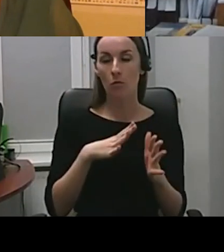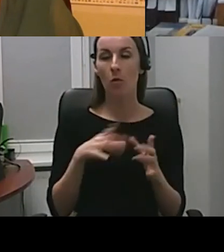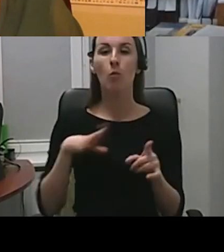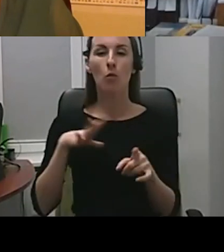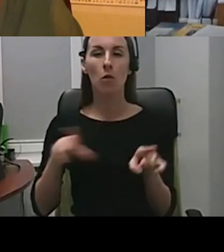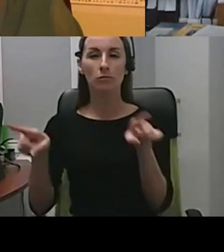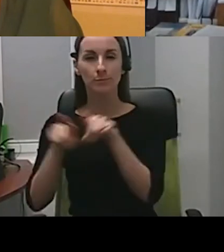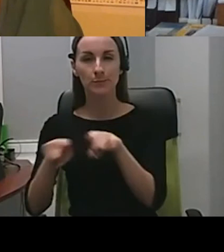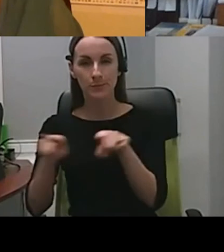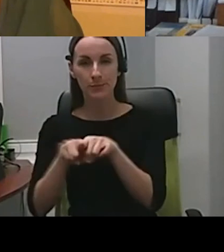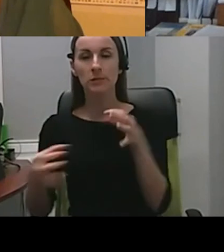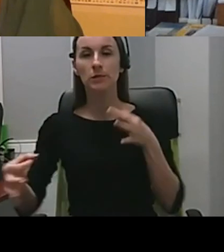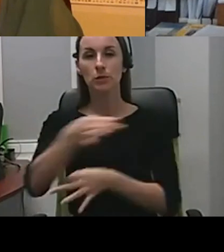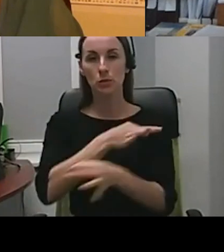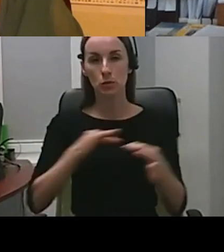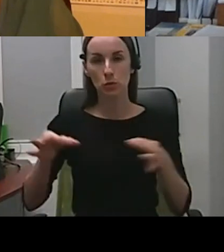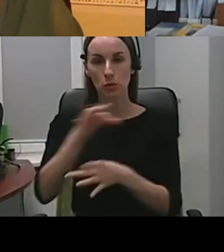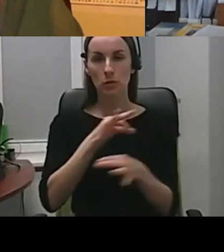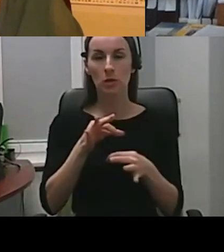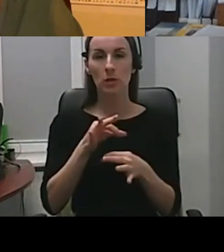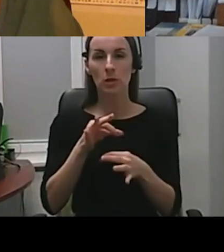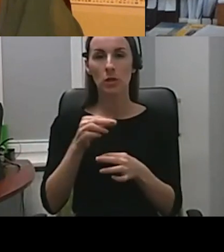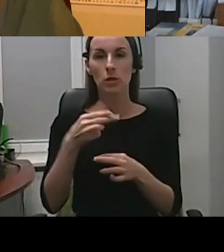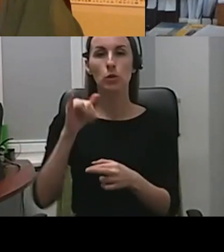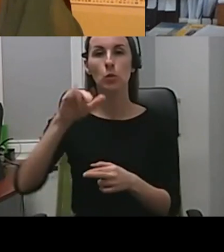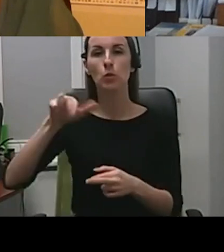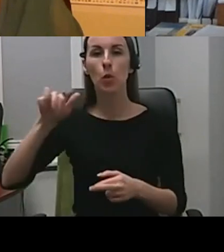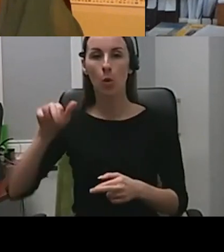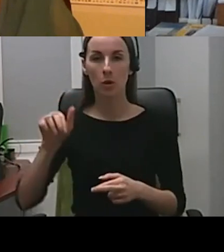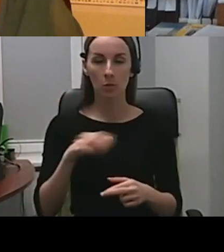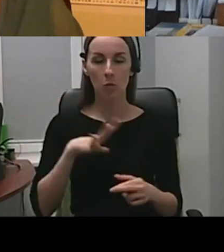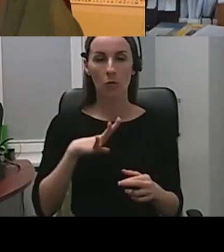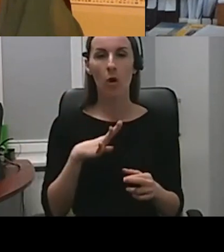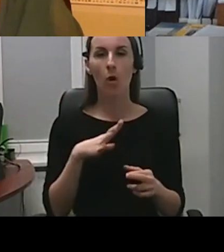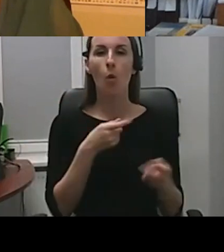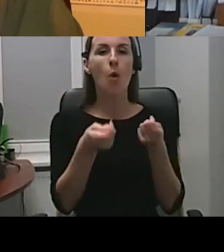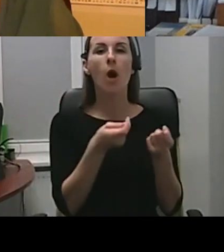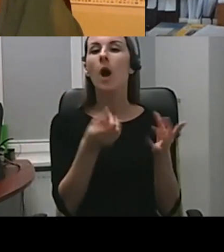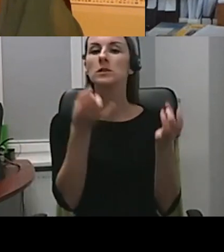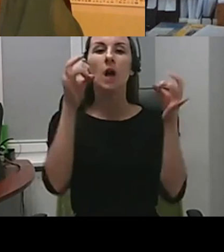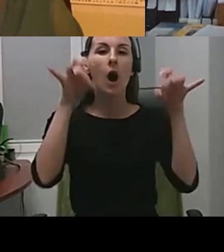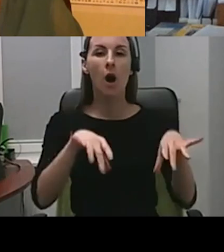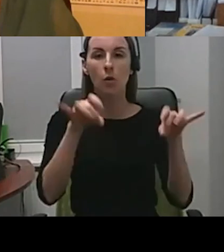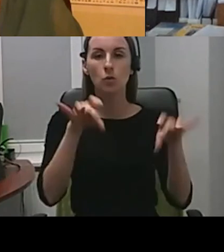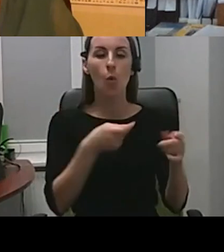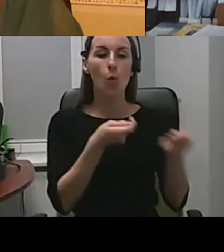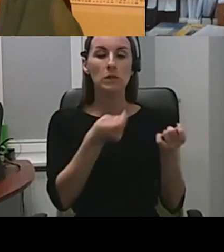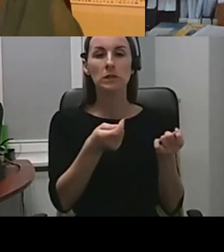was organized by the Austrian delegation and a number of others, where the